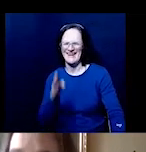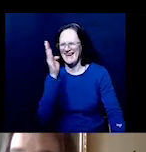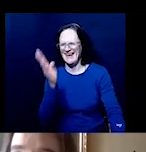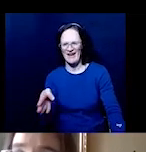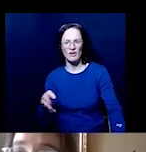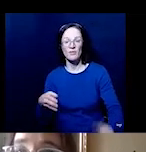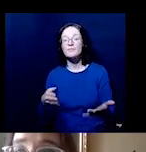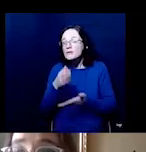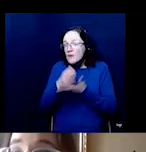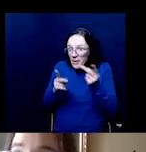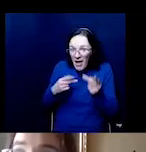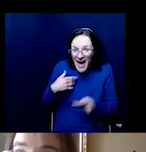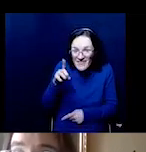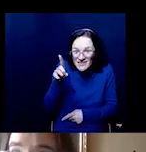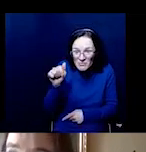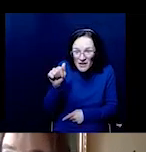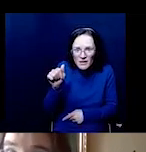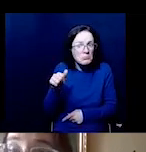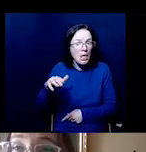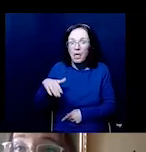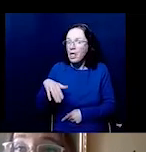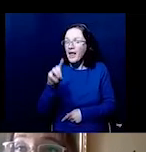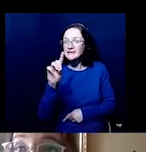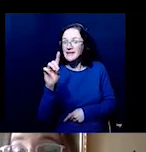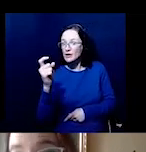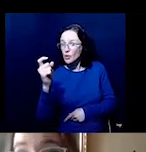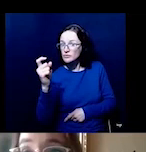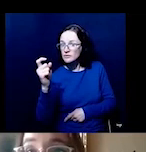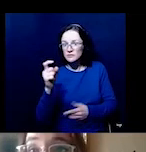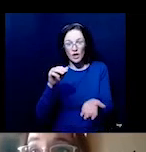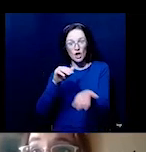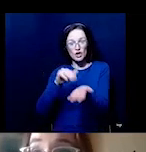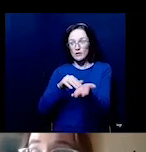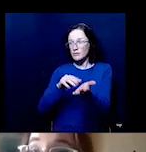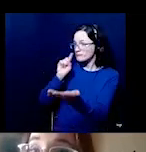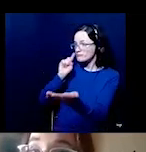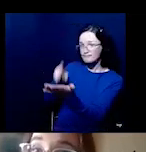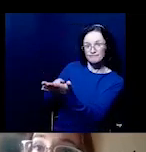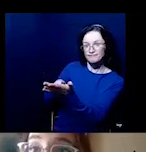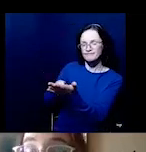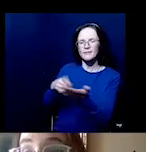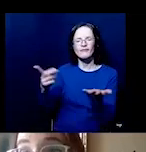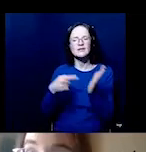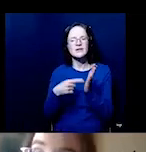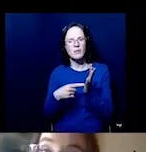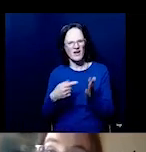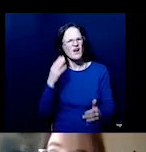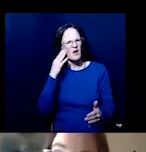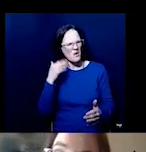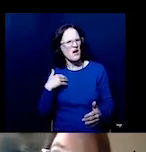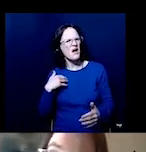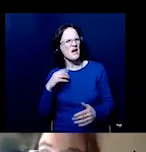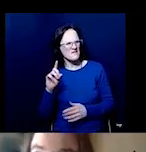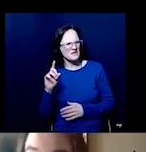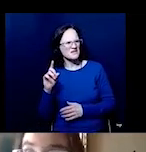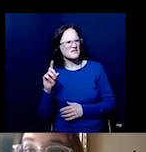an example. People who want to have a diagnosis, but they are on the waiting list to have access to a doctor. Well, you know, those waiting lists sometimes are